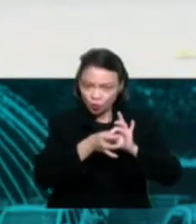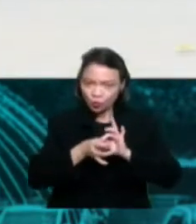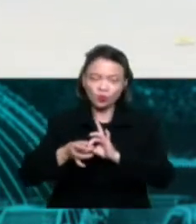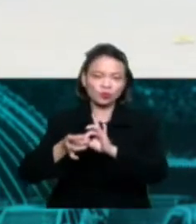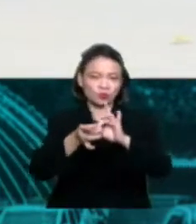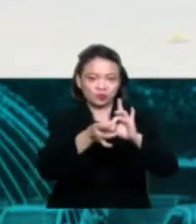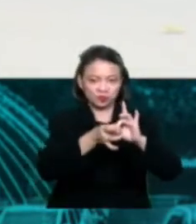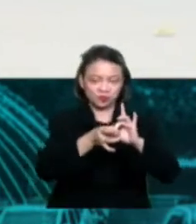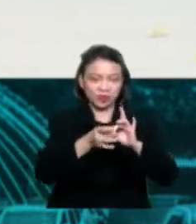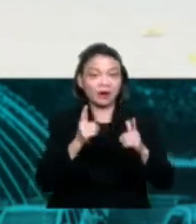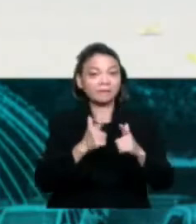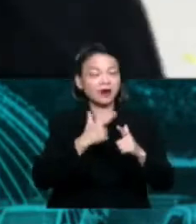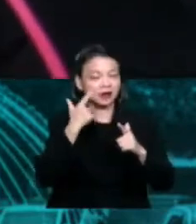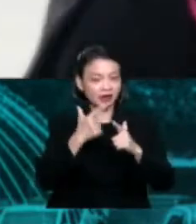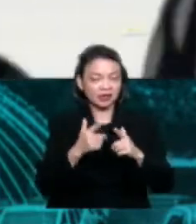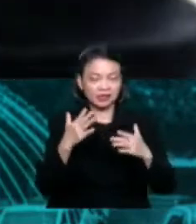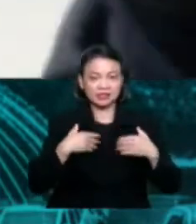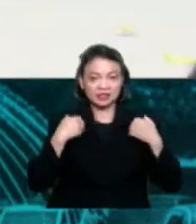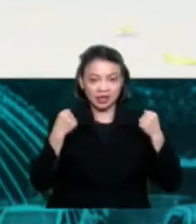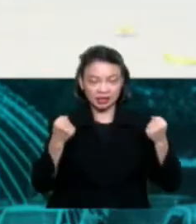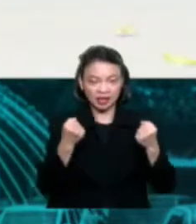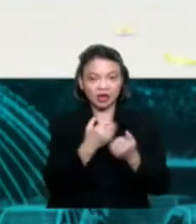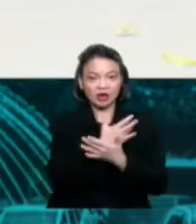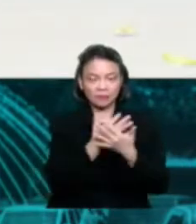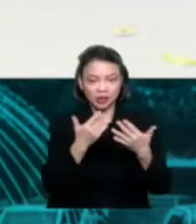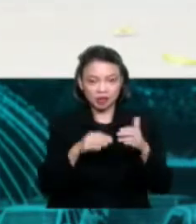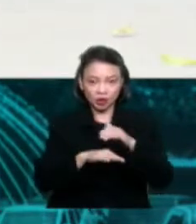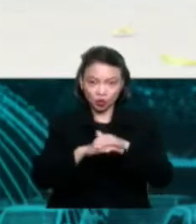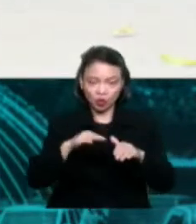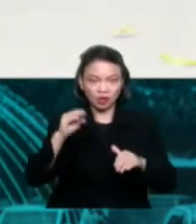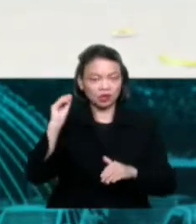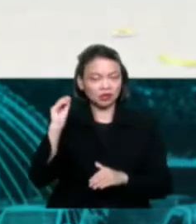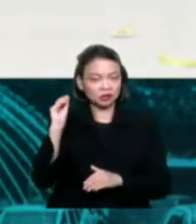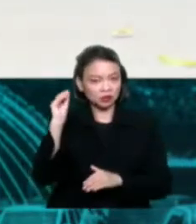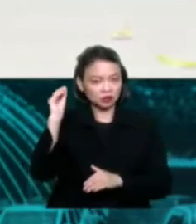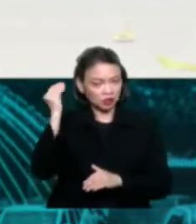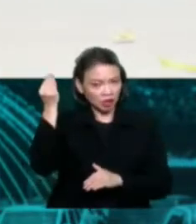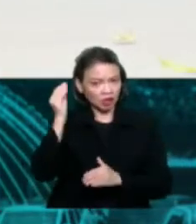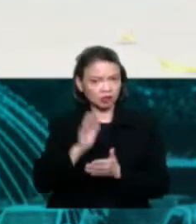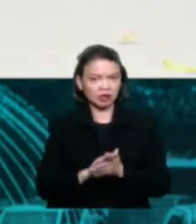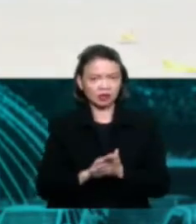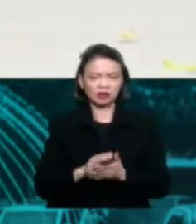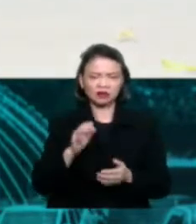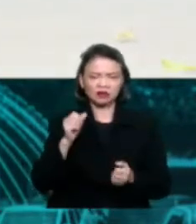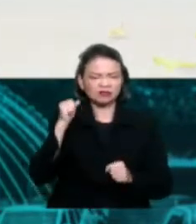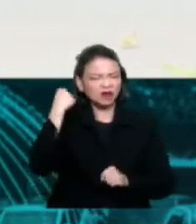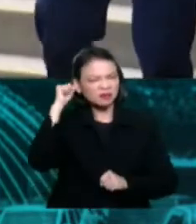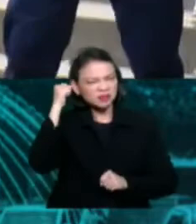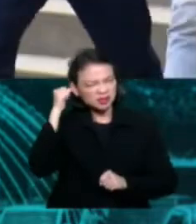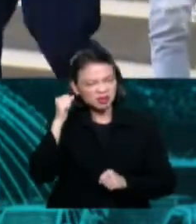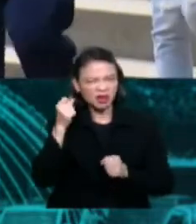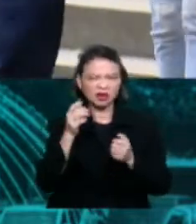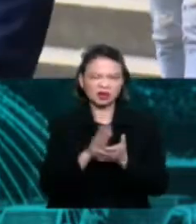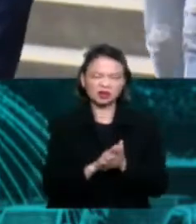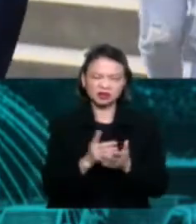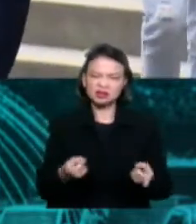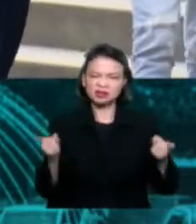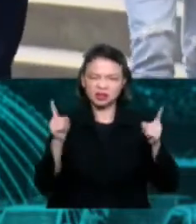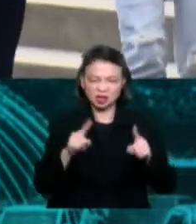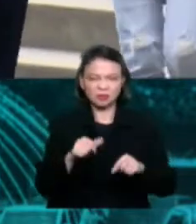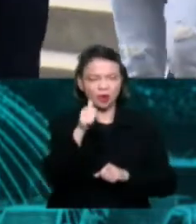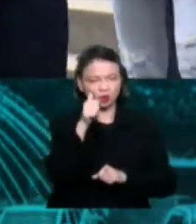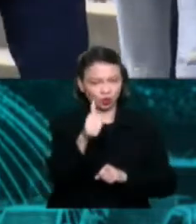should be making our dream. Everybody who living in Jakarta have the same dream, how make Jakarta